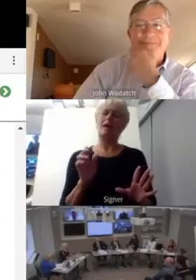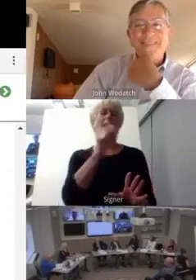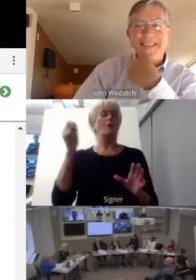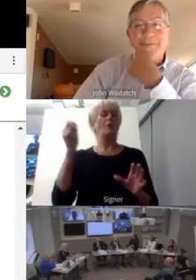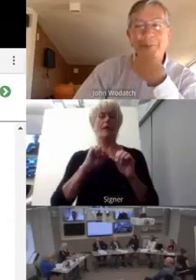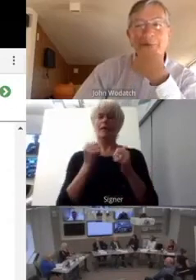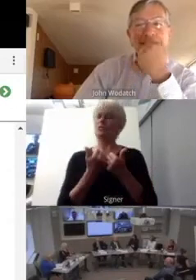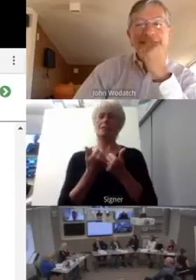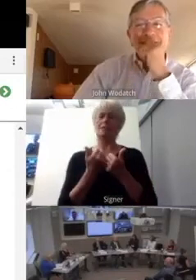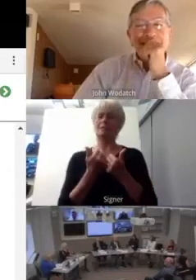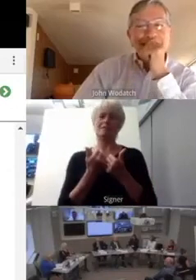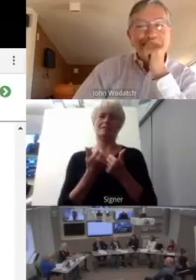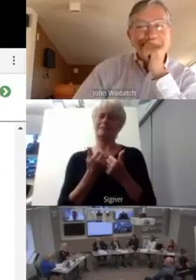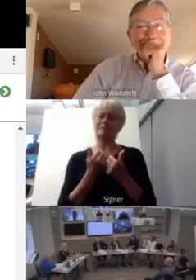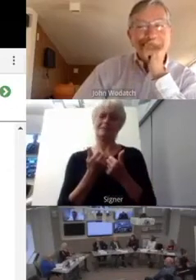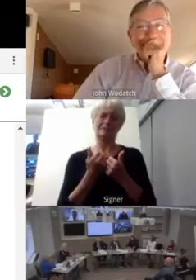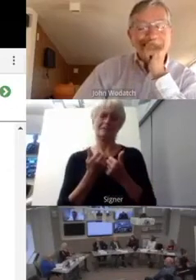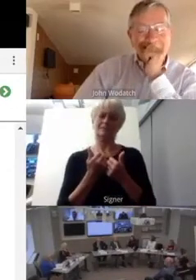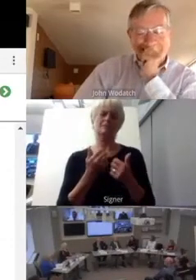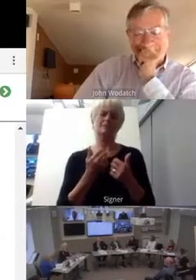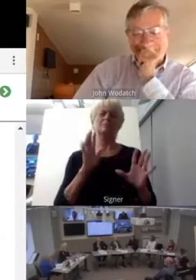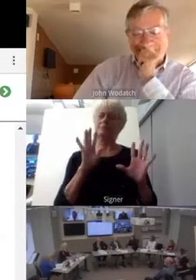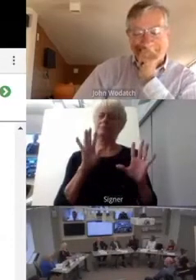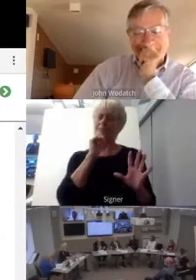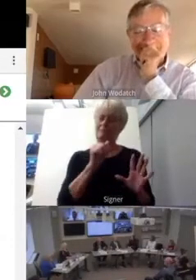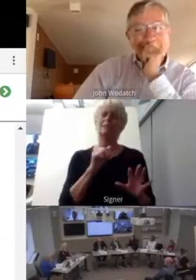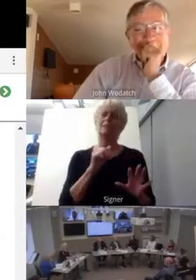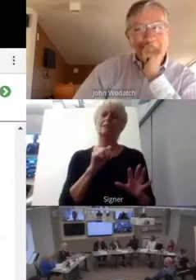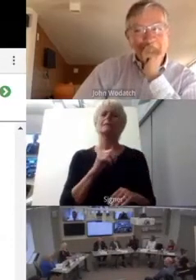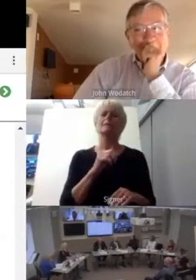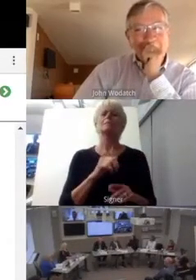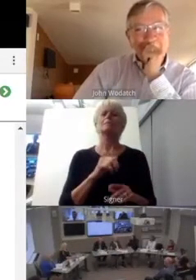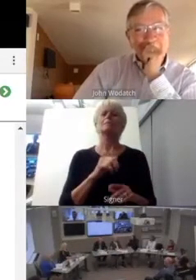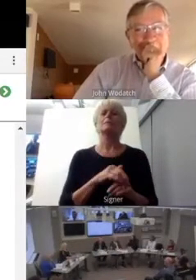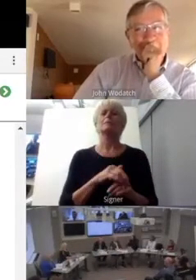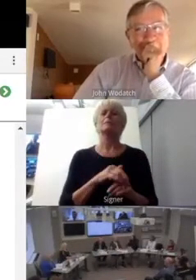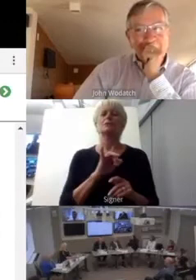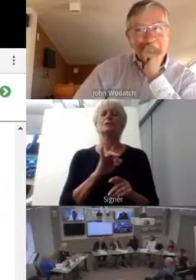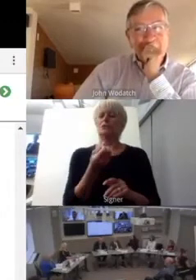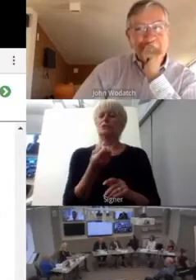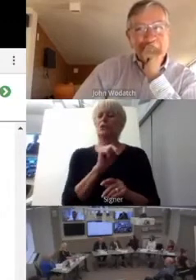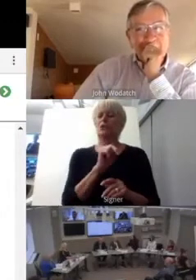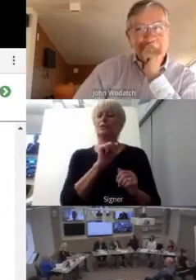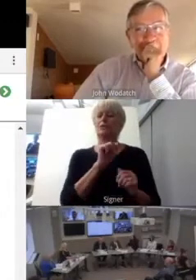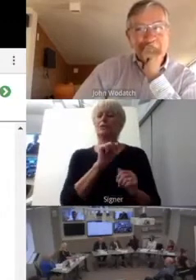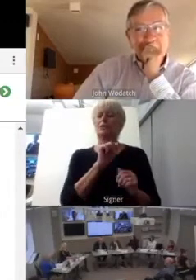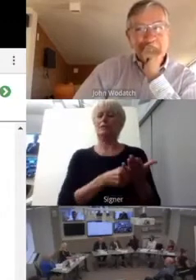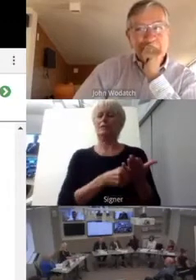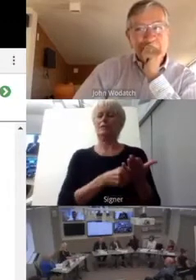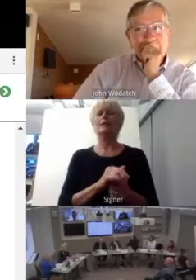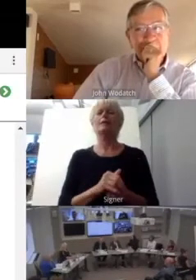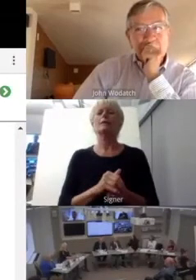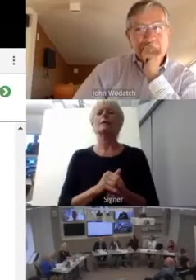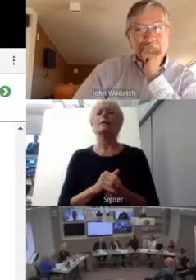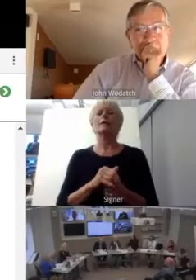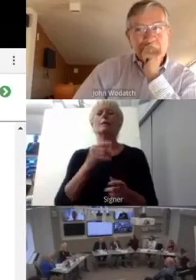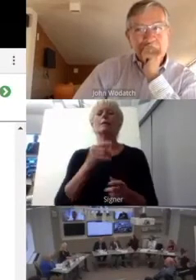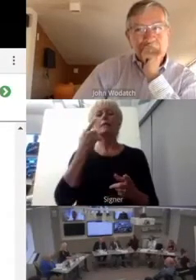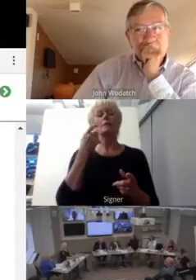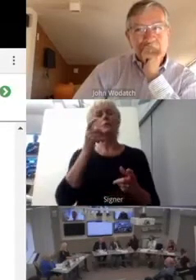that because they had to DOJ had to quantify benefits for some of